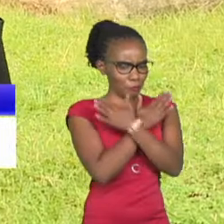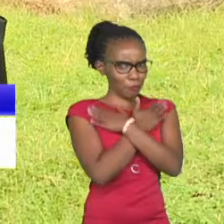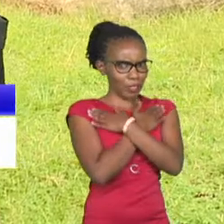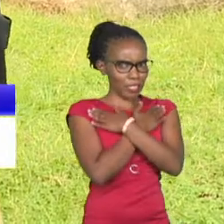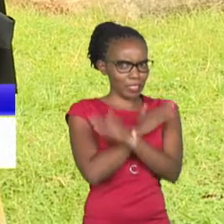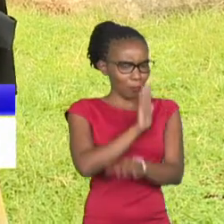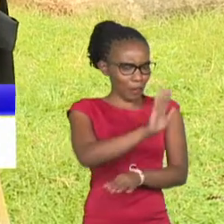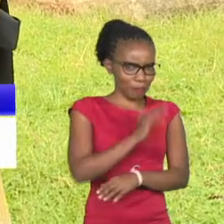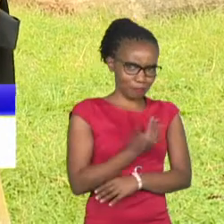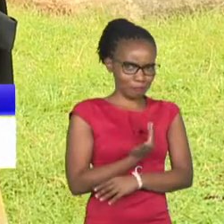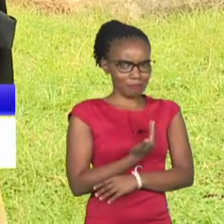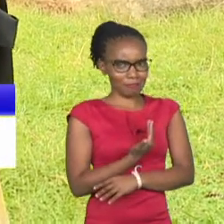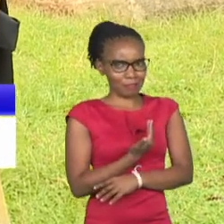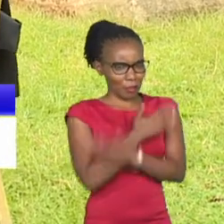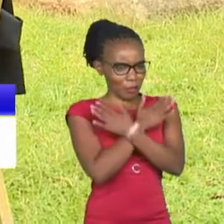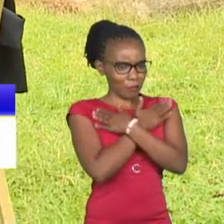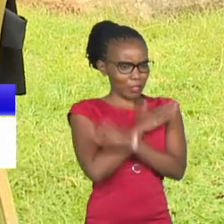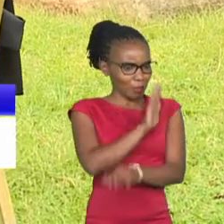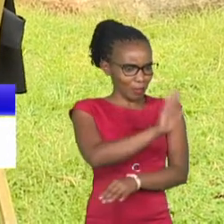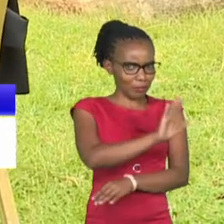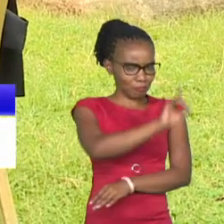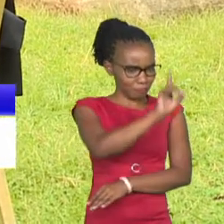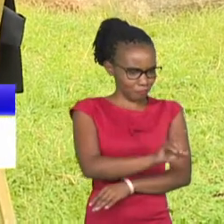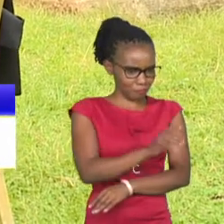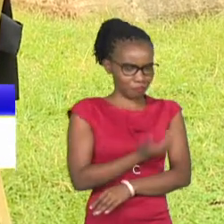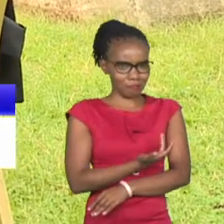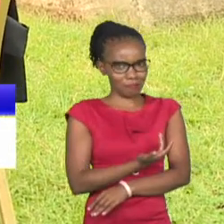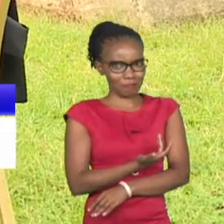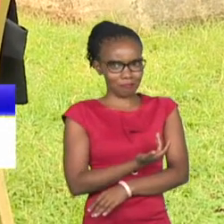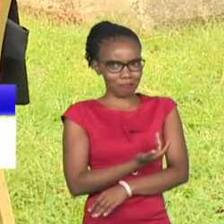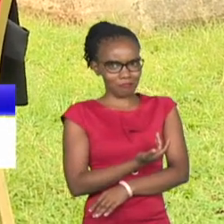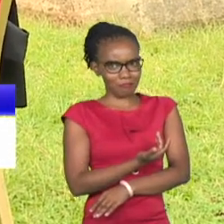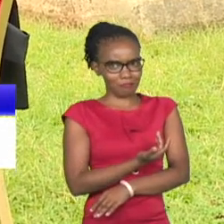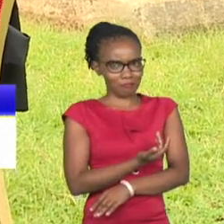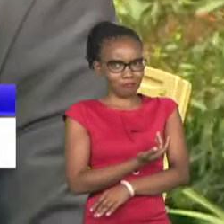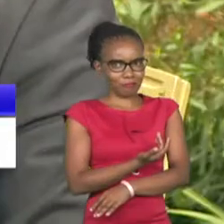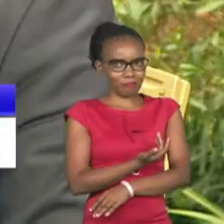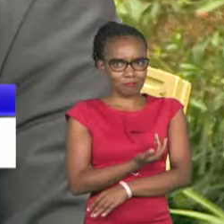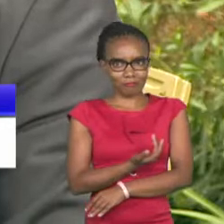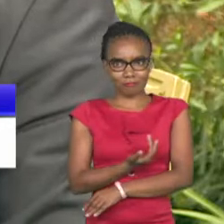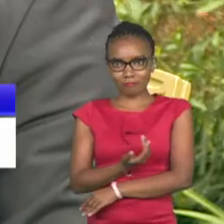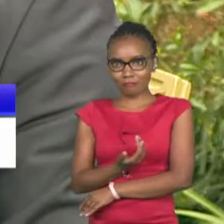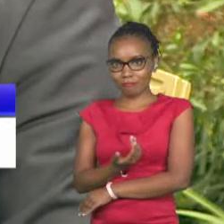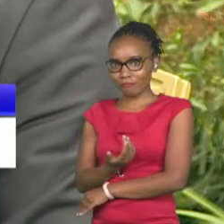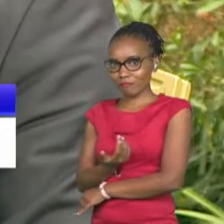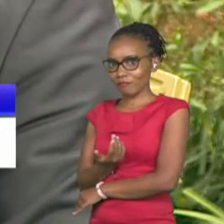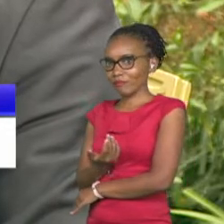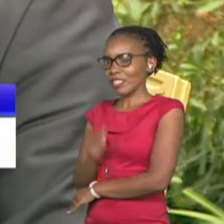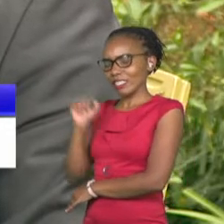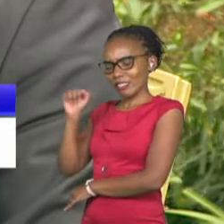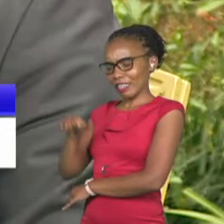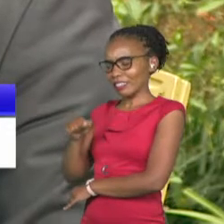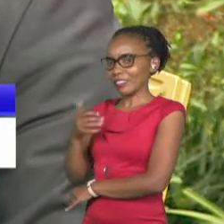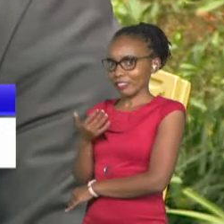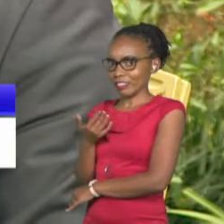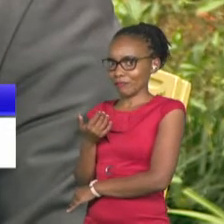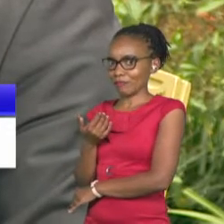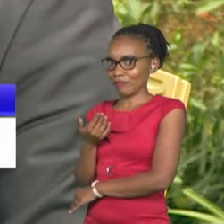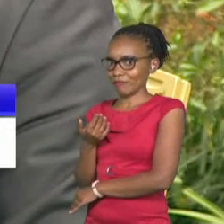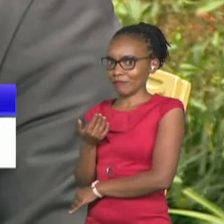or guys like-minded that you hang out with? Yes, I would